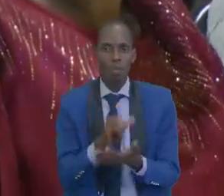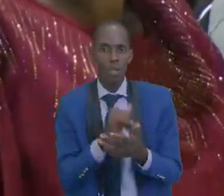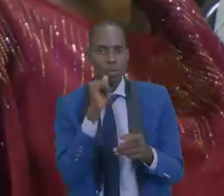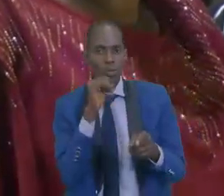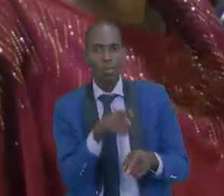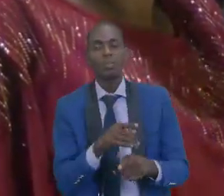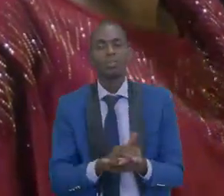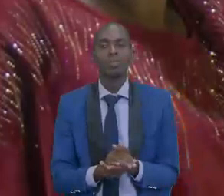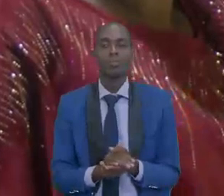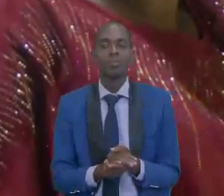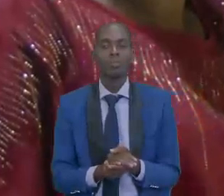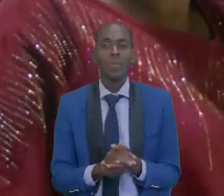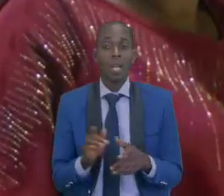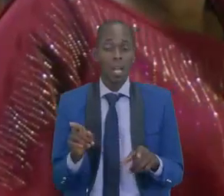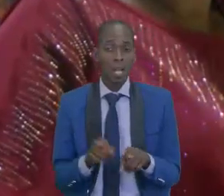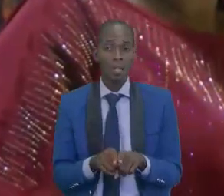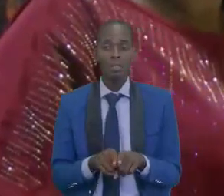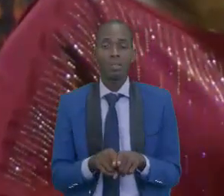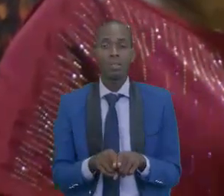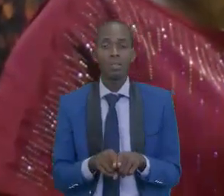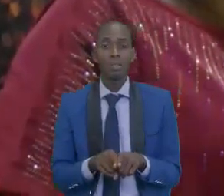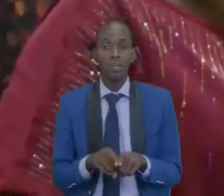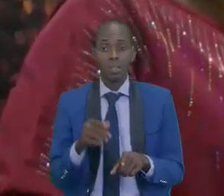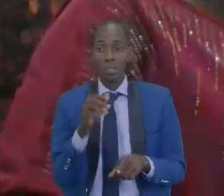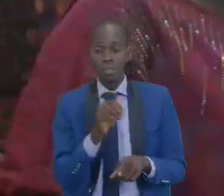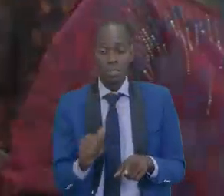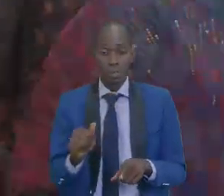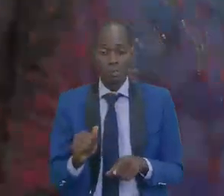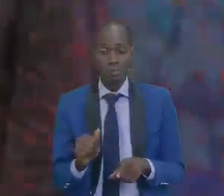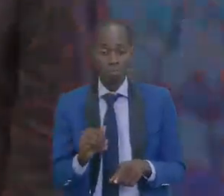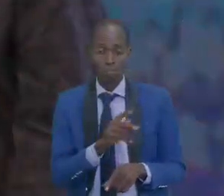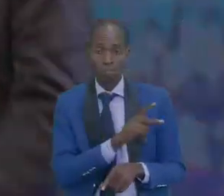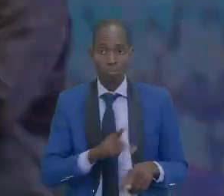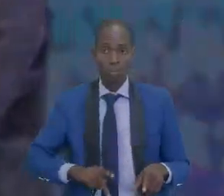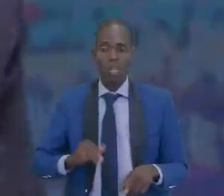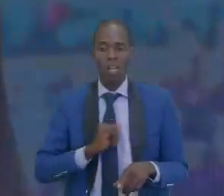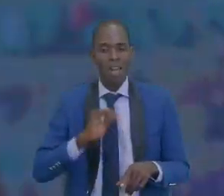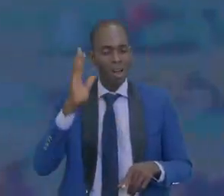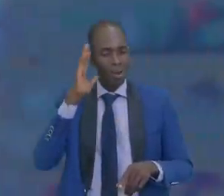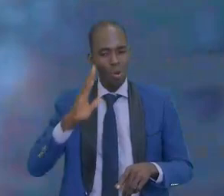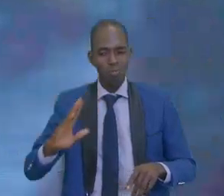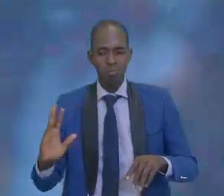As a king, I know. I will drive that criminal out of my palace.